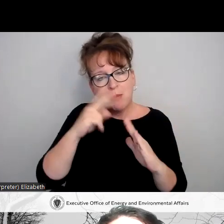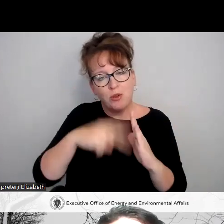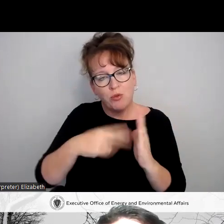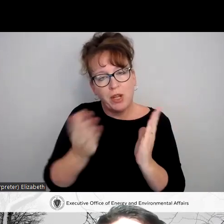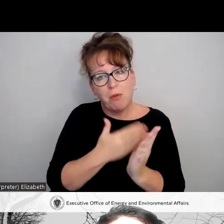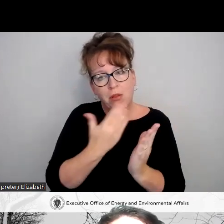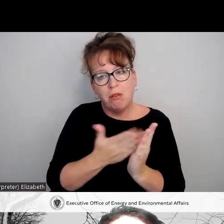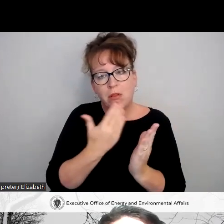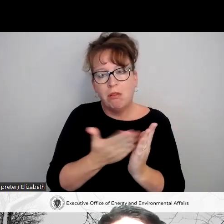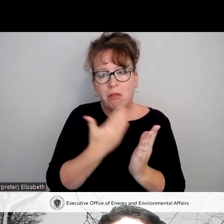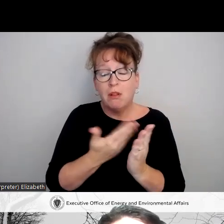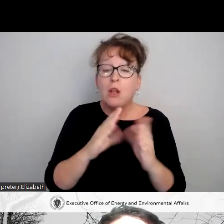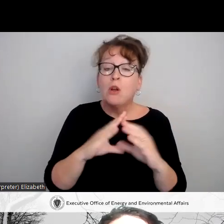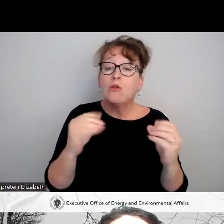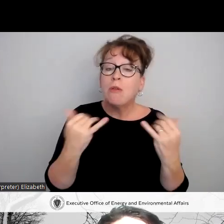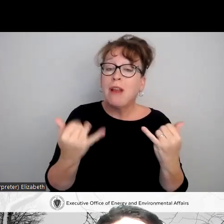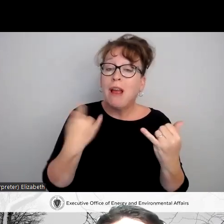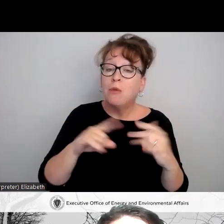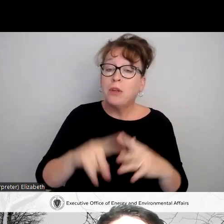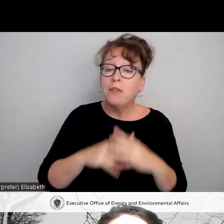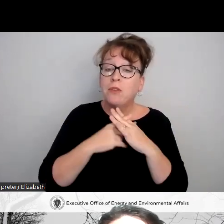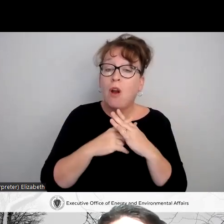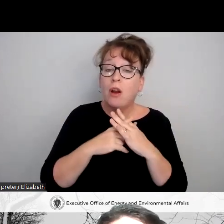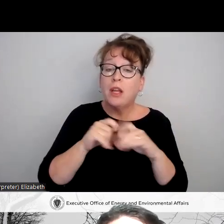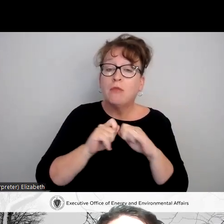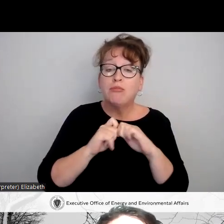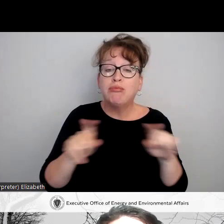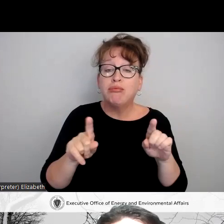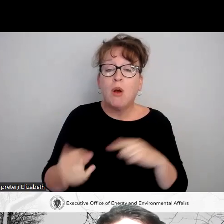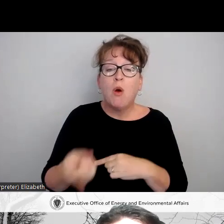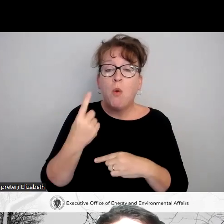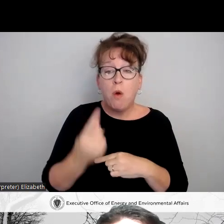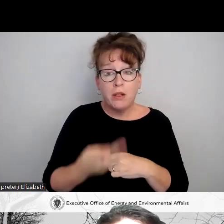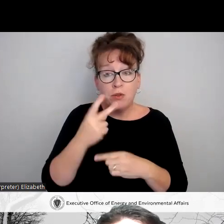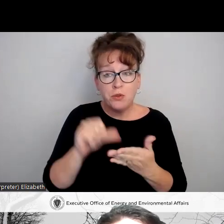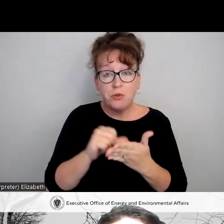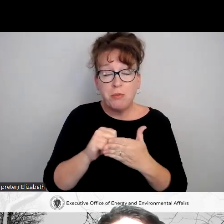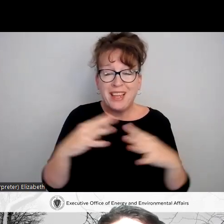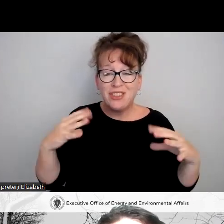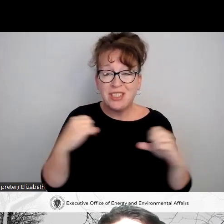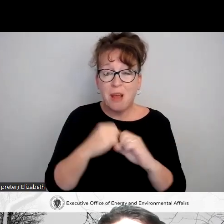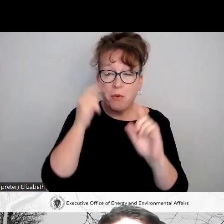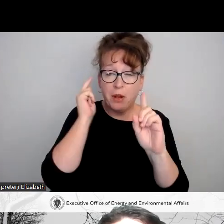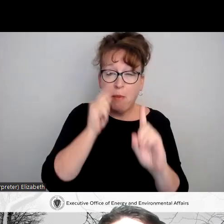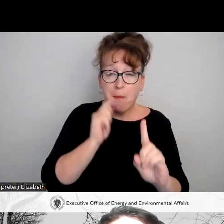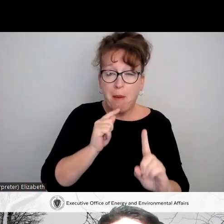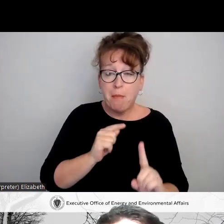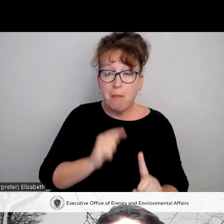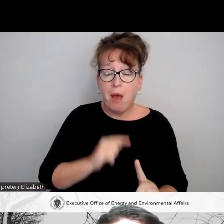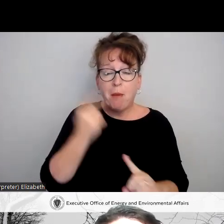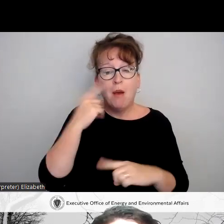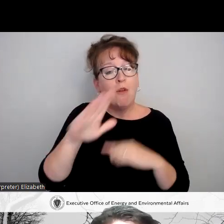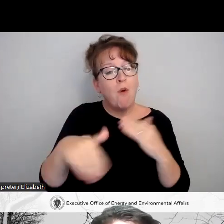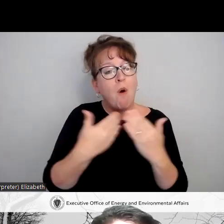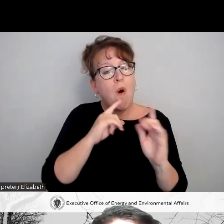have started issuing 1 to 2 page summaries of our orders for decisions that we expect a lot of